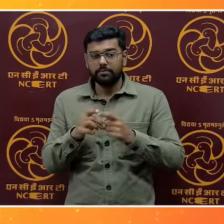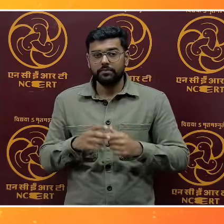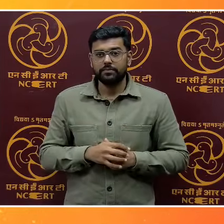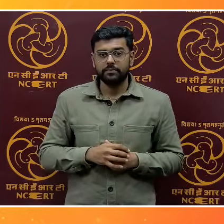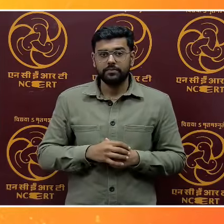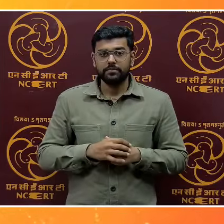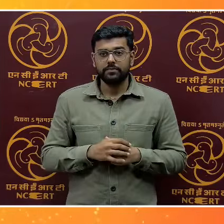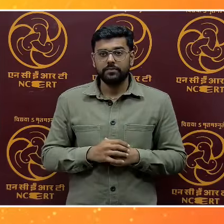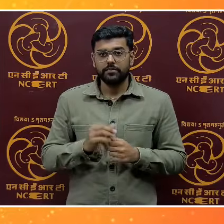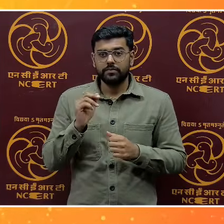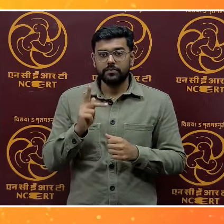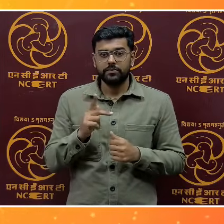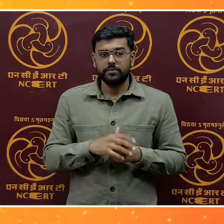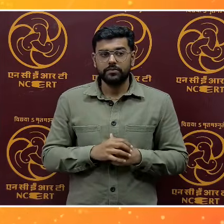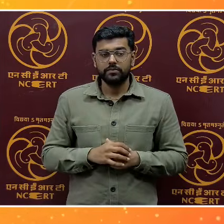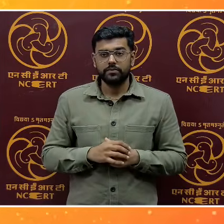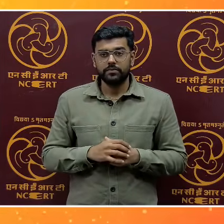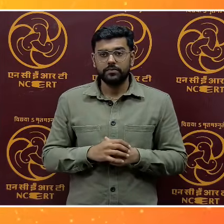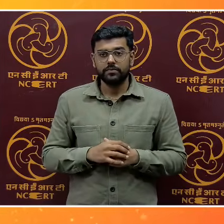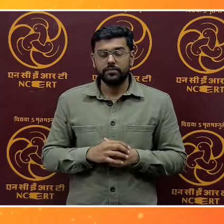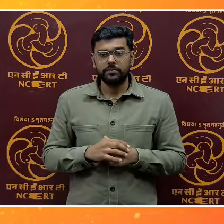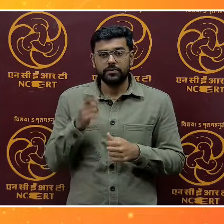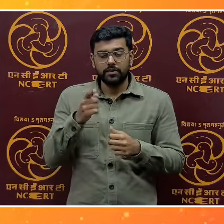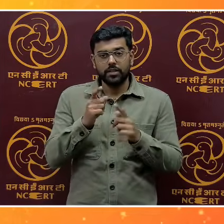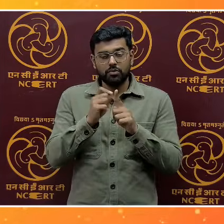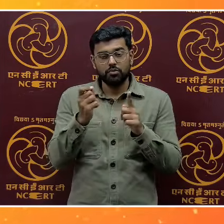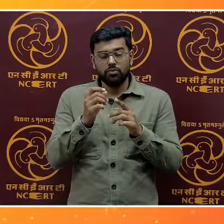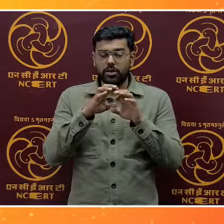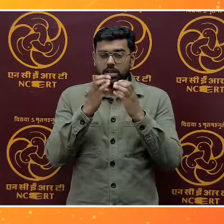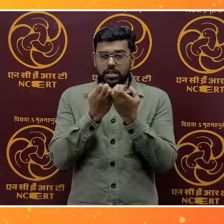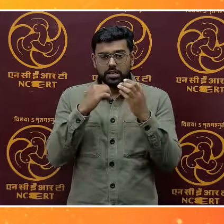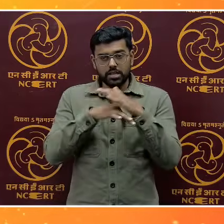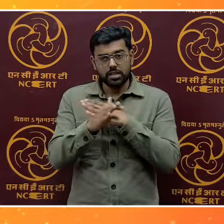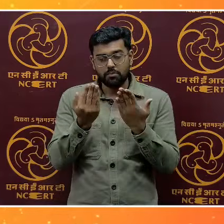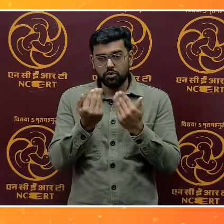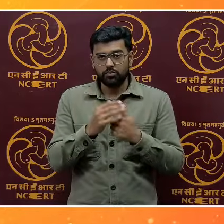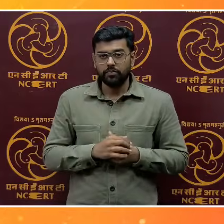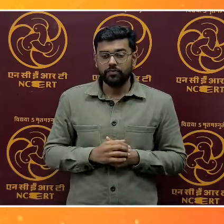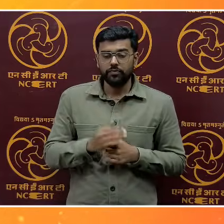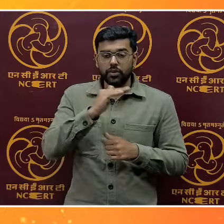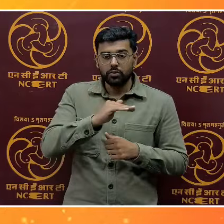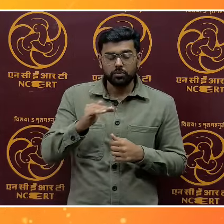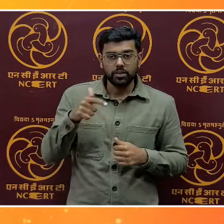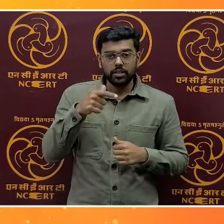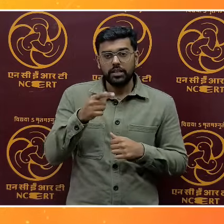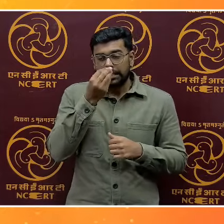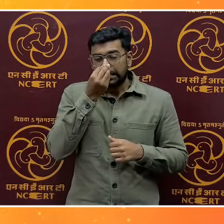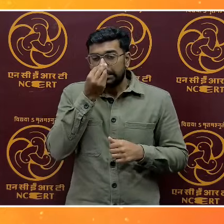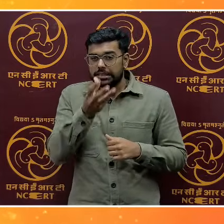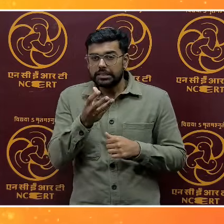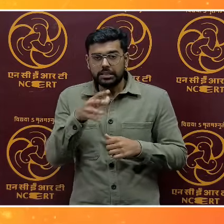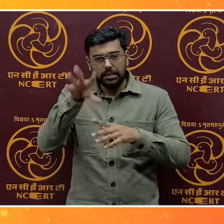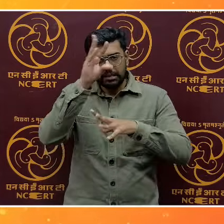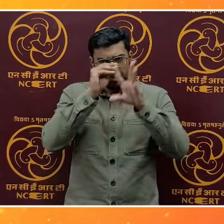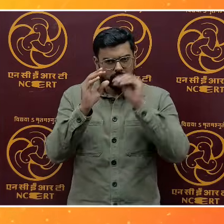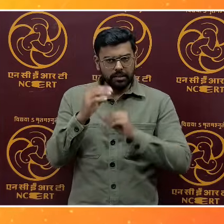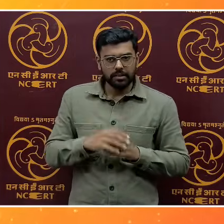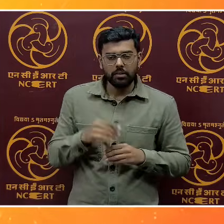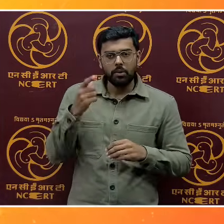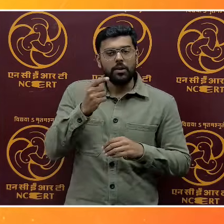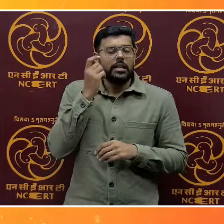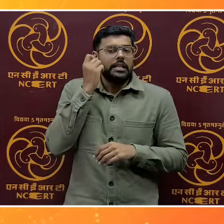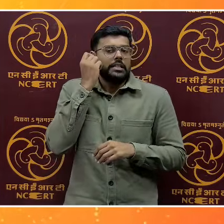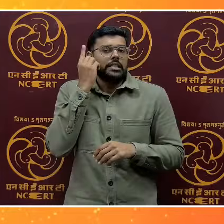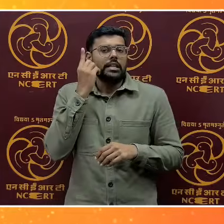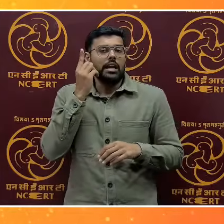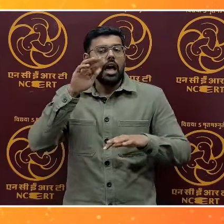Okay. Okay. So, this can be performed in the class, and children can easily learn and